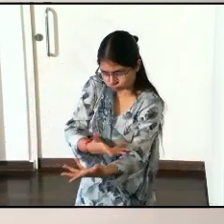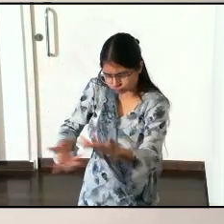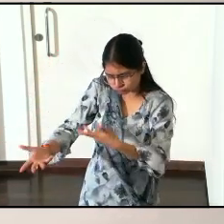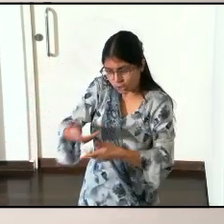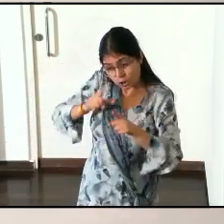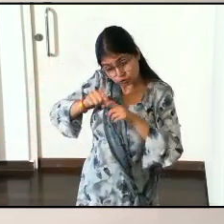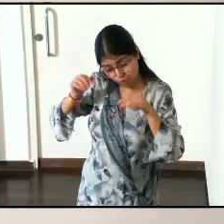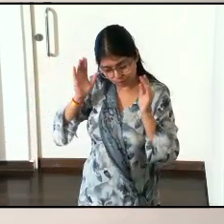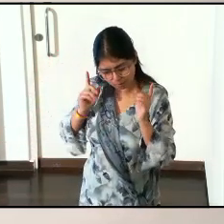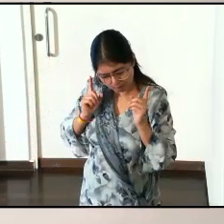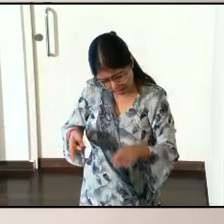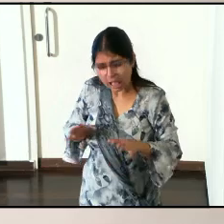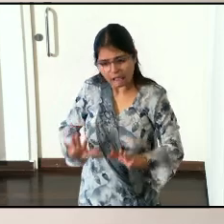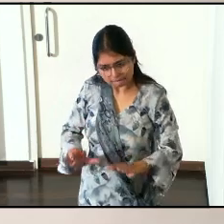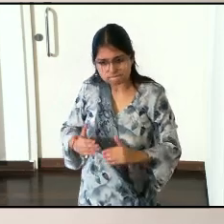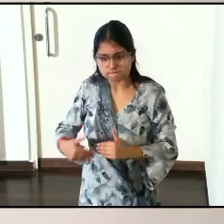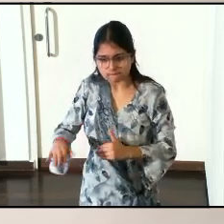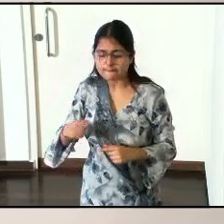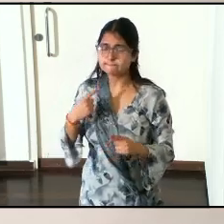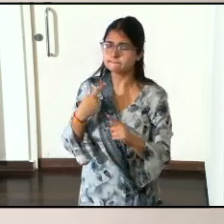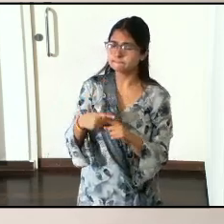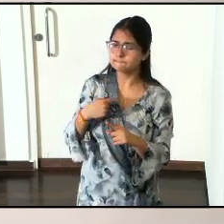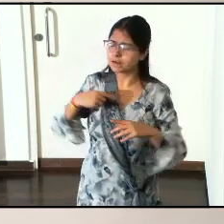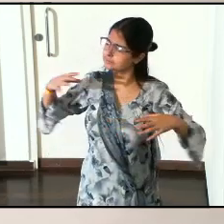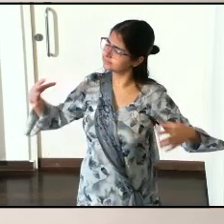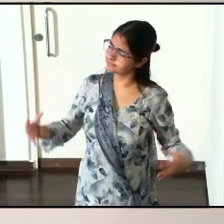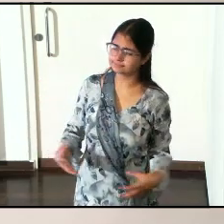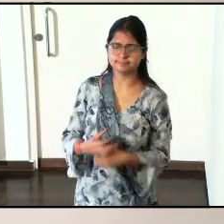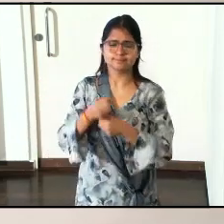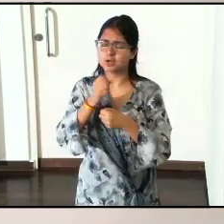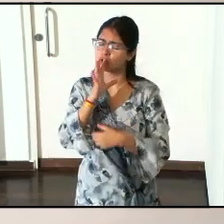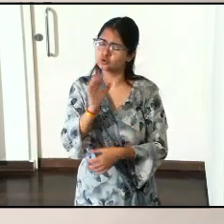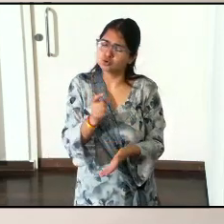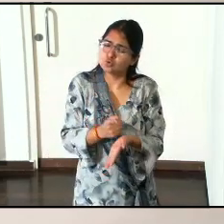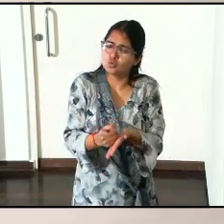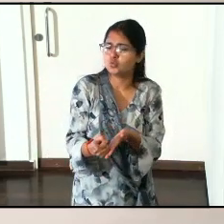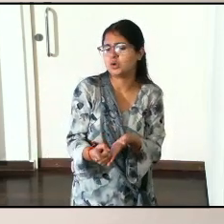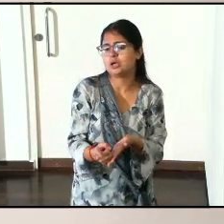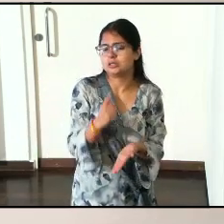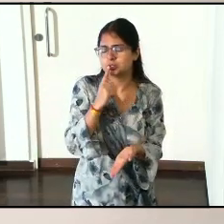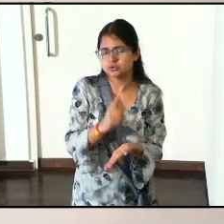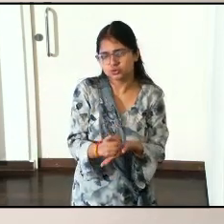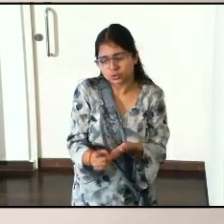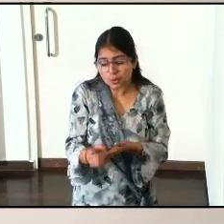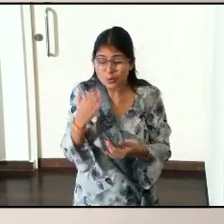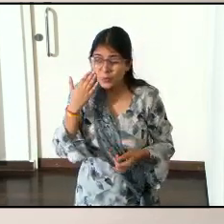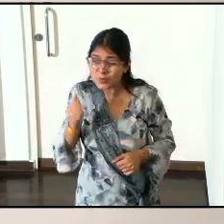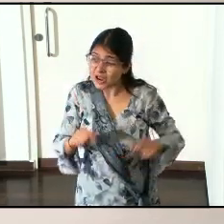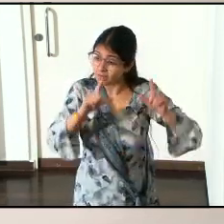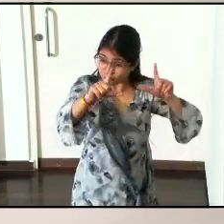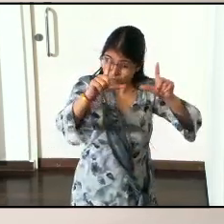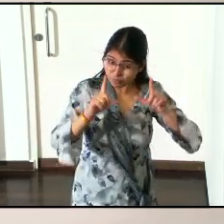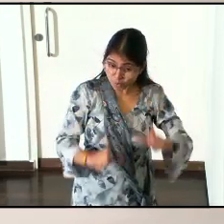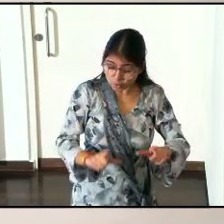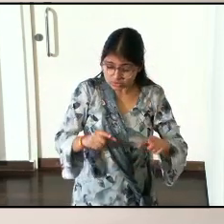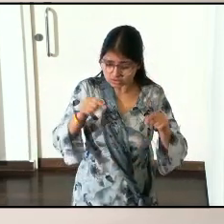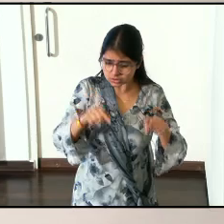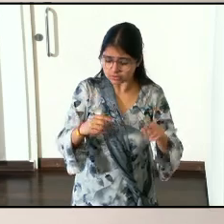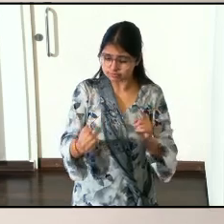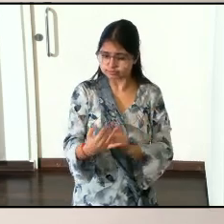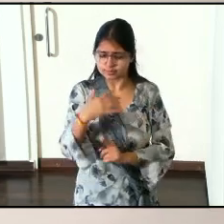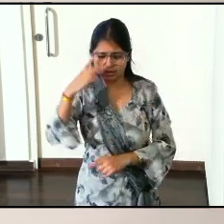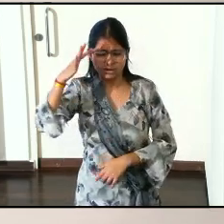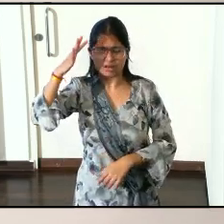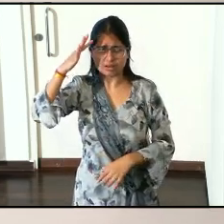to I think the collective is authentic. It's not inauthentic. The poster reminds us of that.